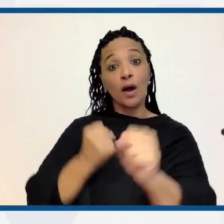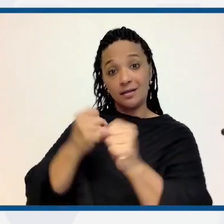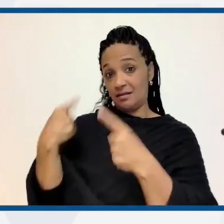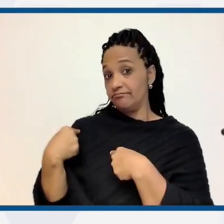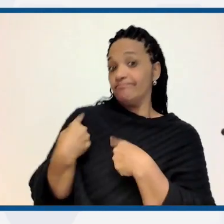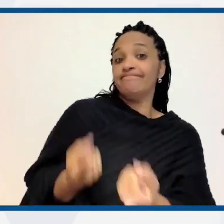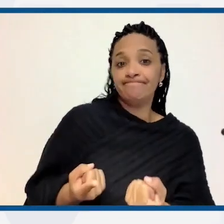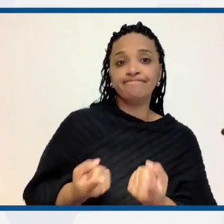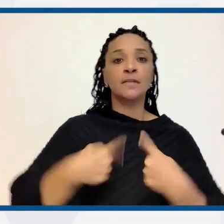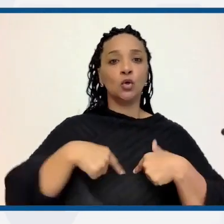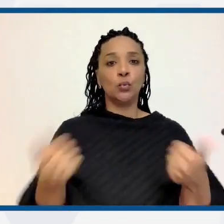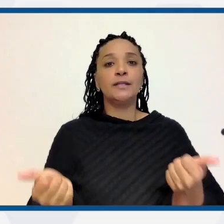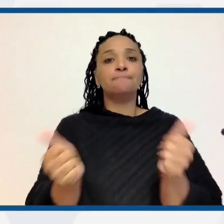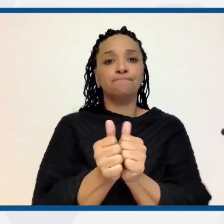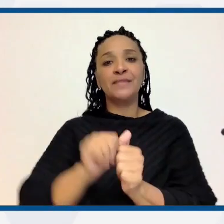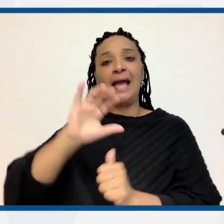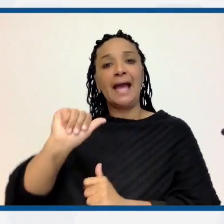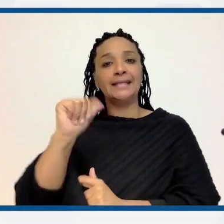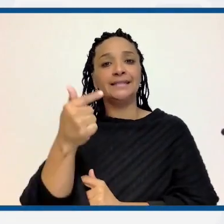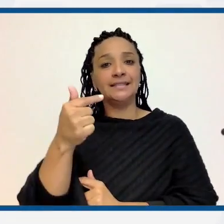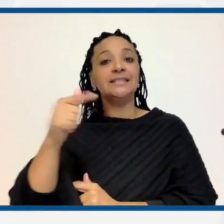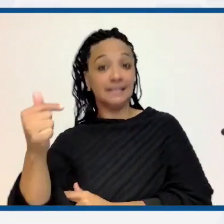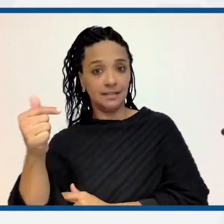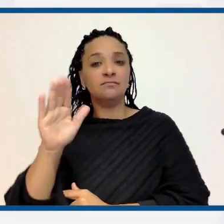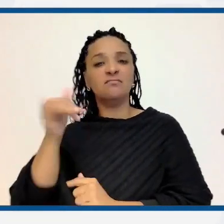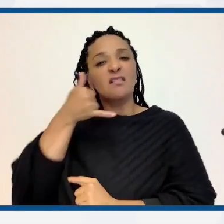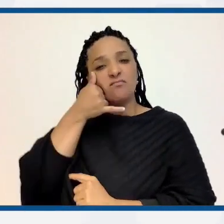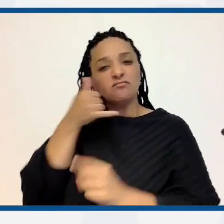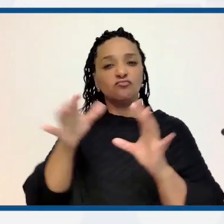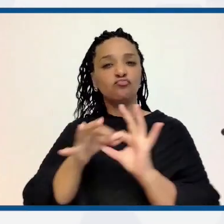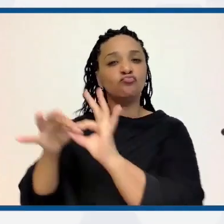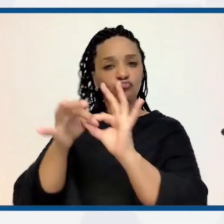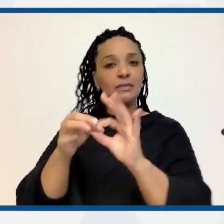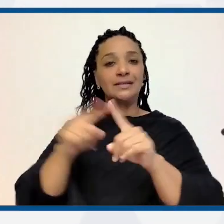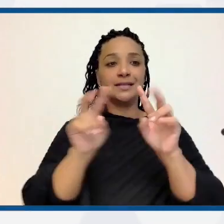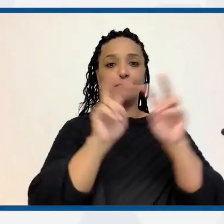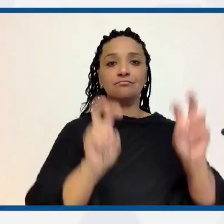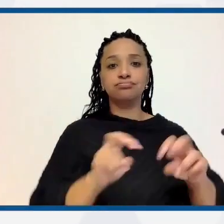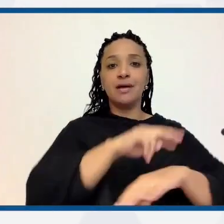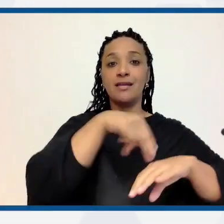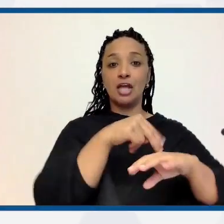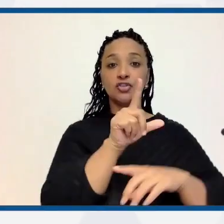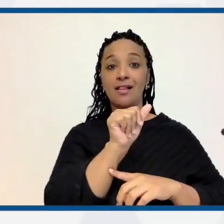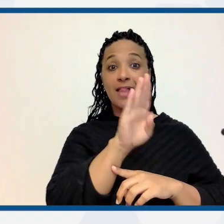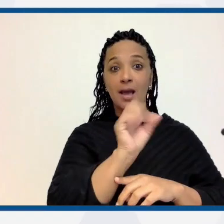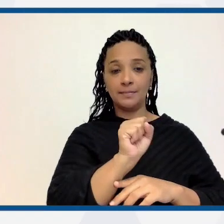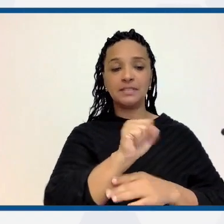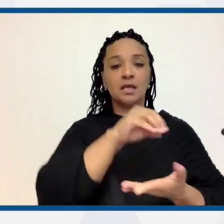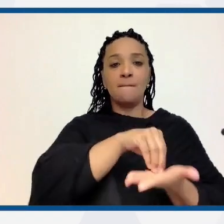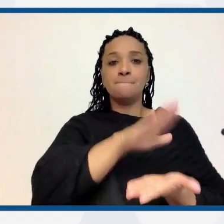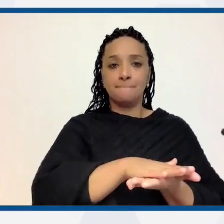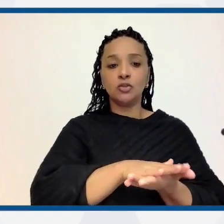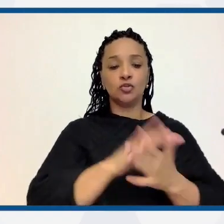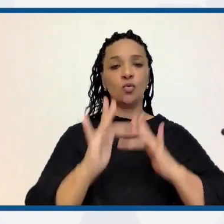telecom company AT&T and Department of Energy's Argonne National Labs, published the online climate risk and